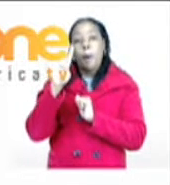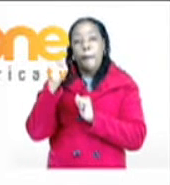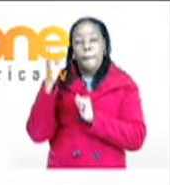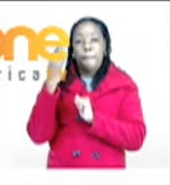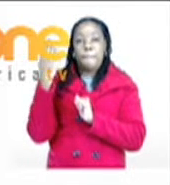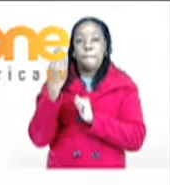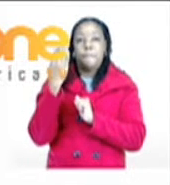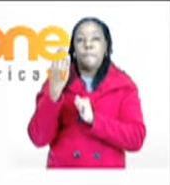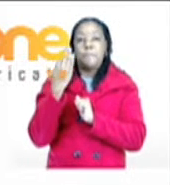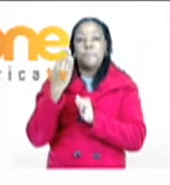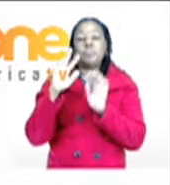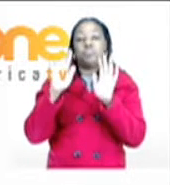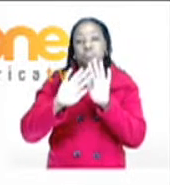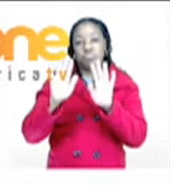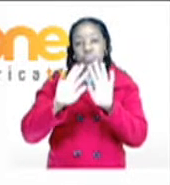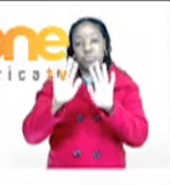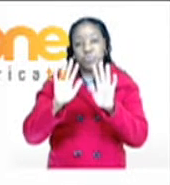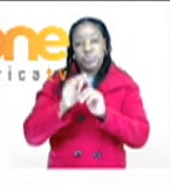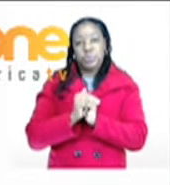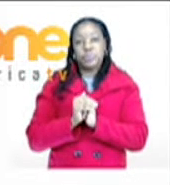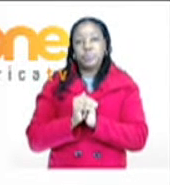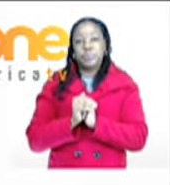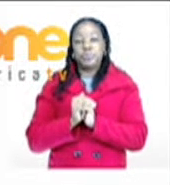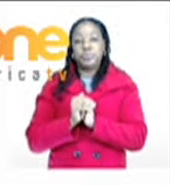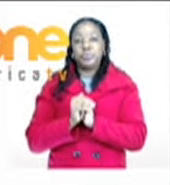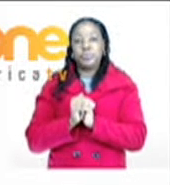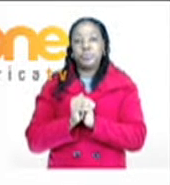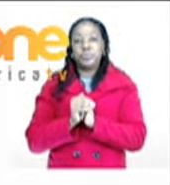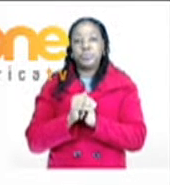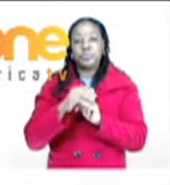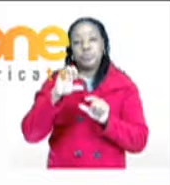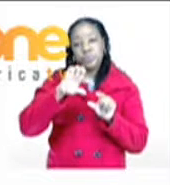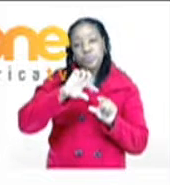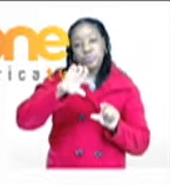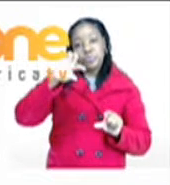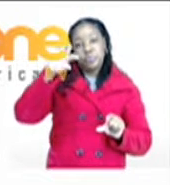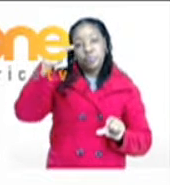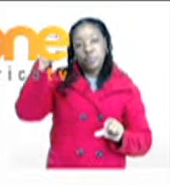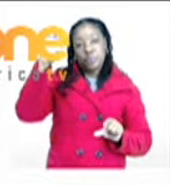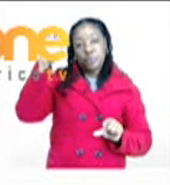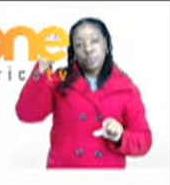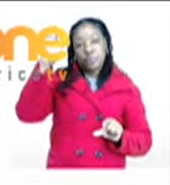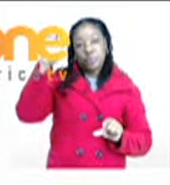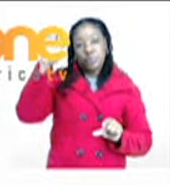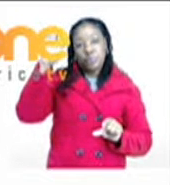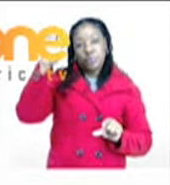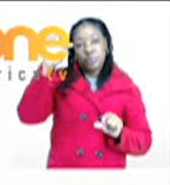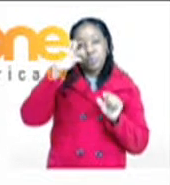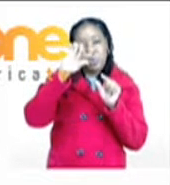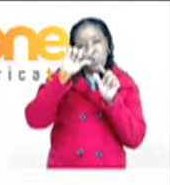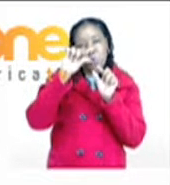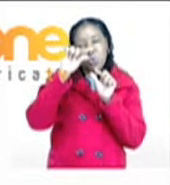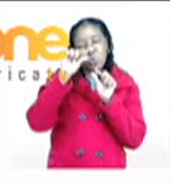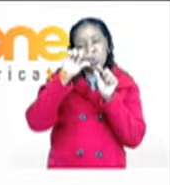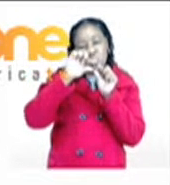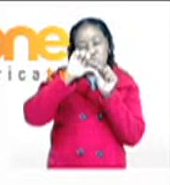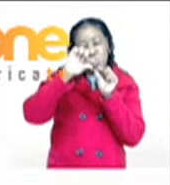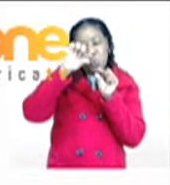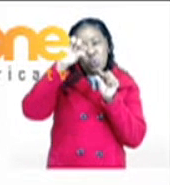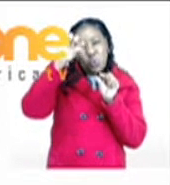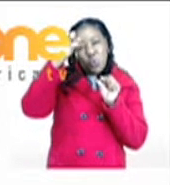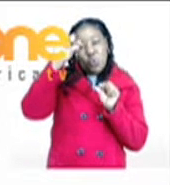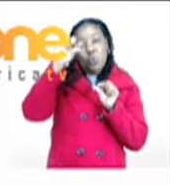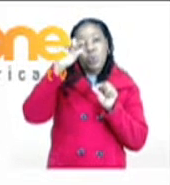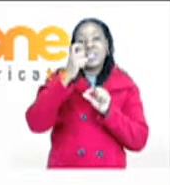blue. And just below, we have a white line that we should leave out as